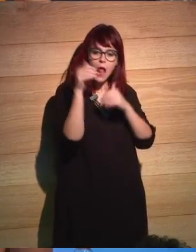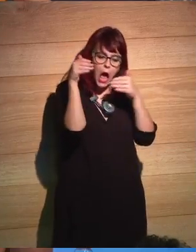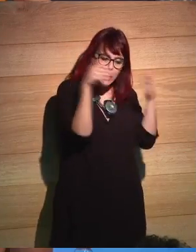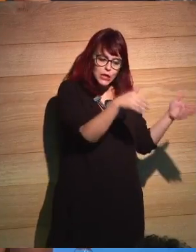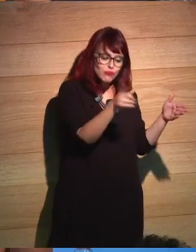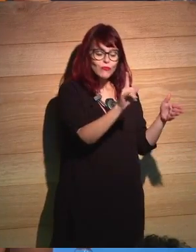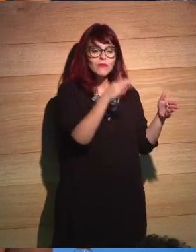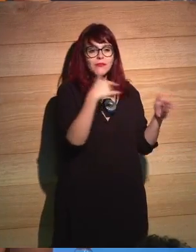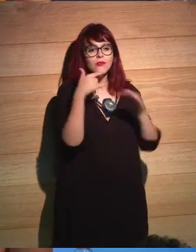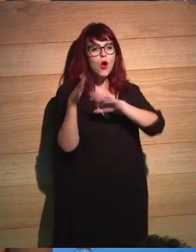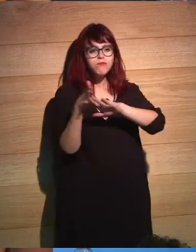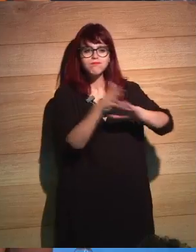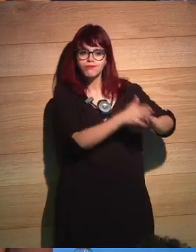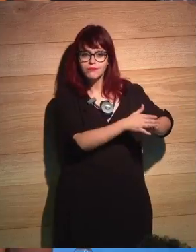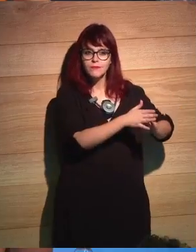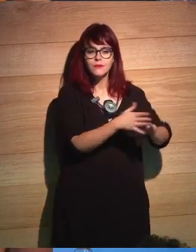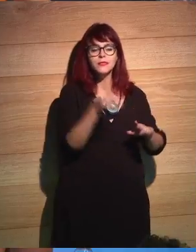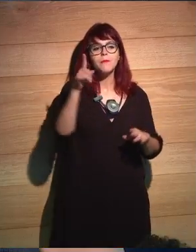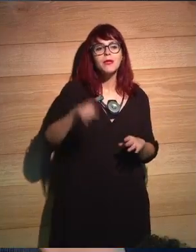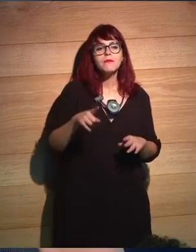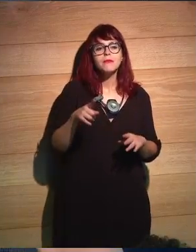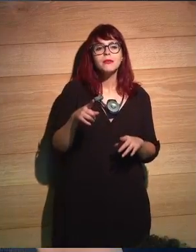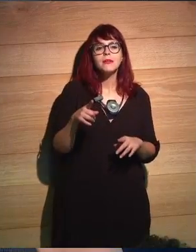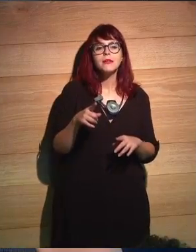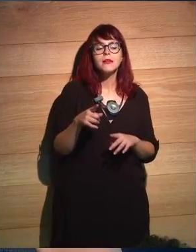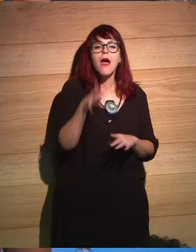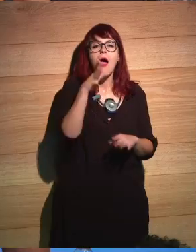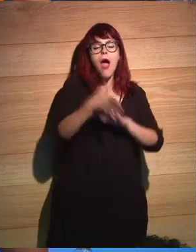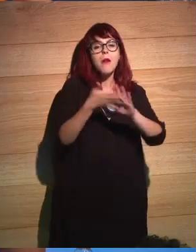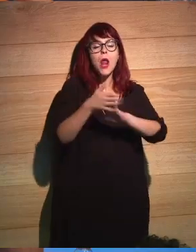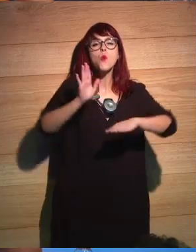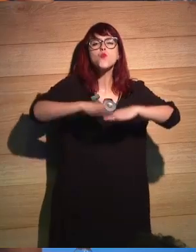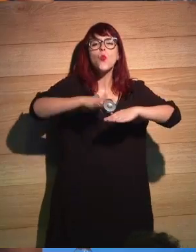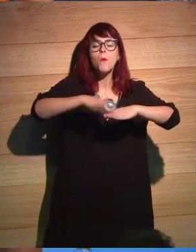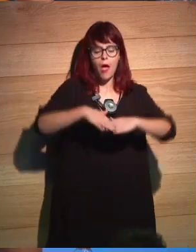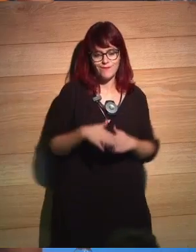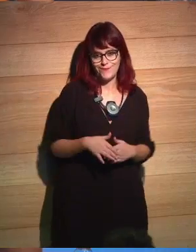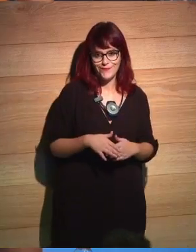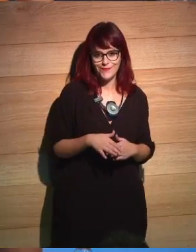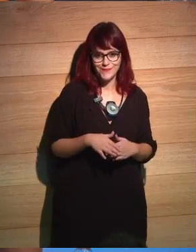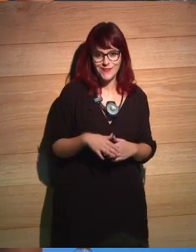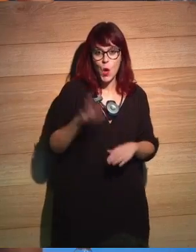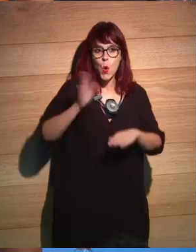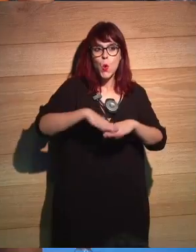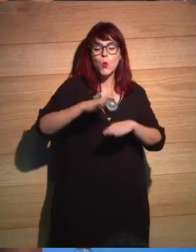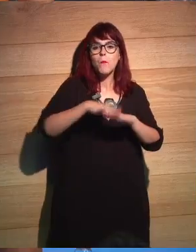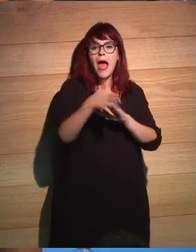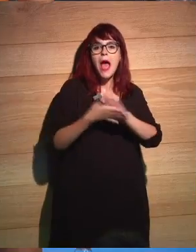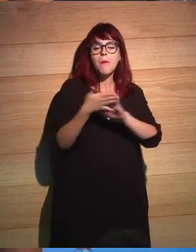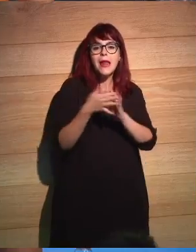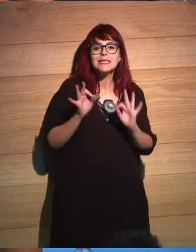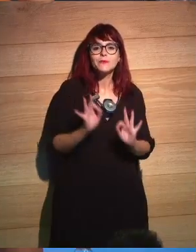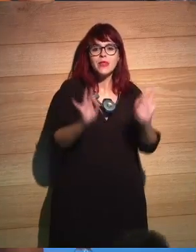category, it would also be interesting to talk about guilt. What do you mean by guilt?